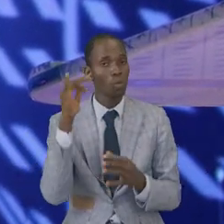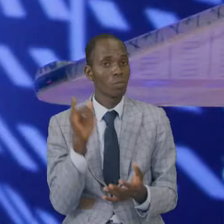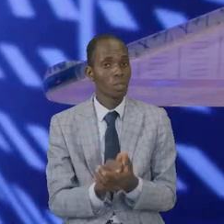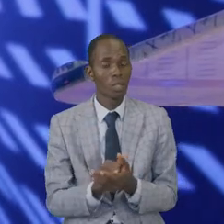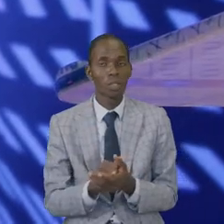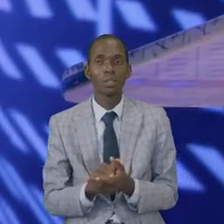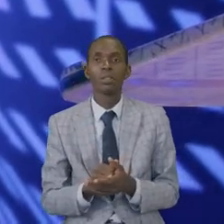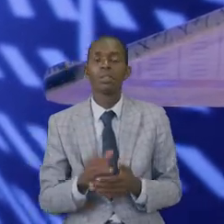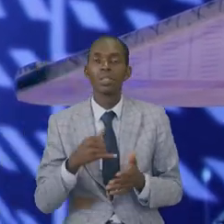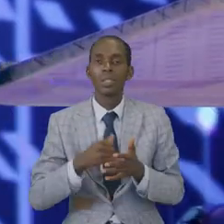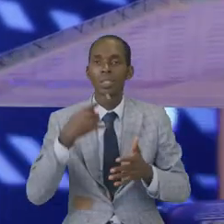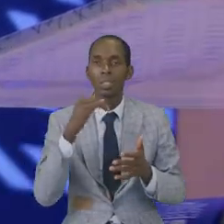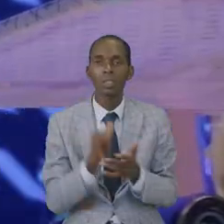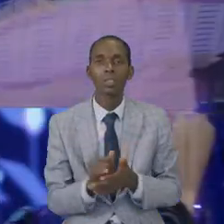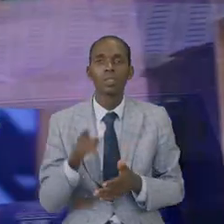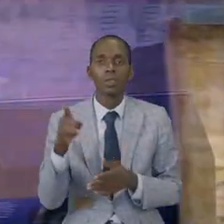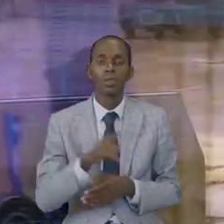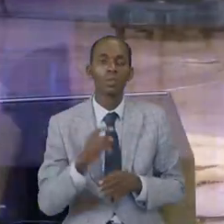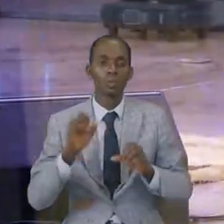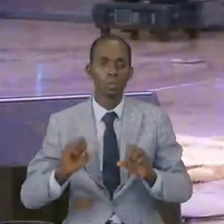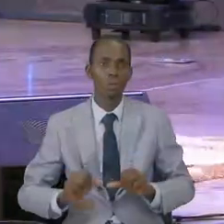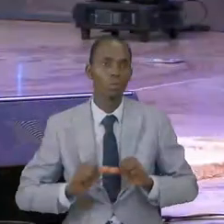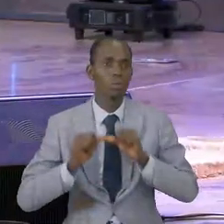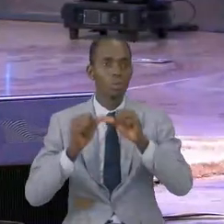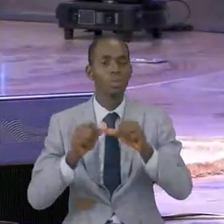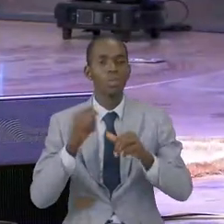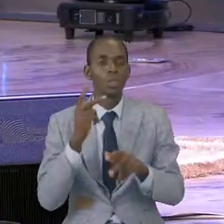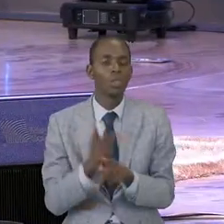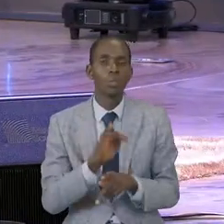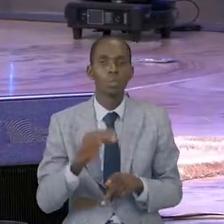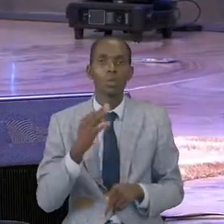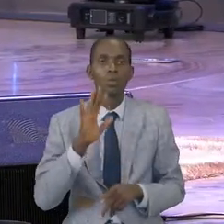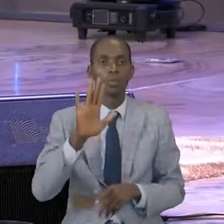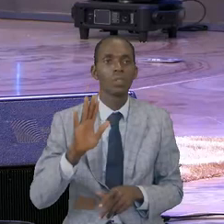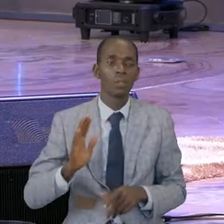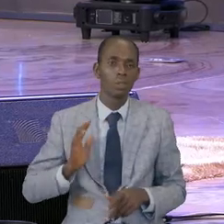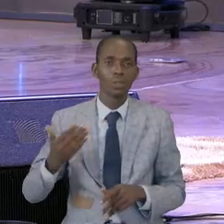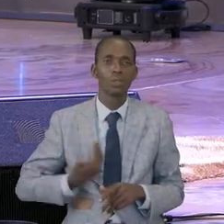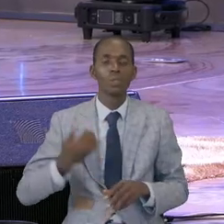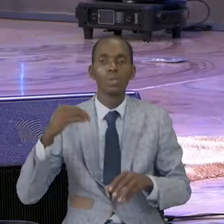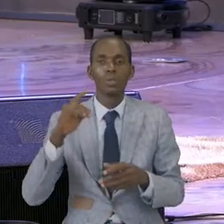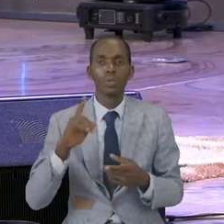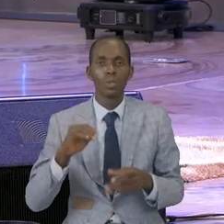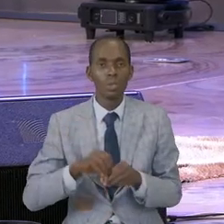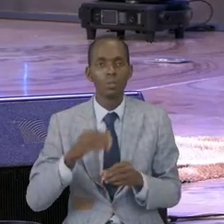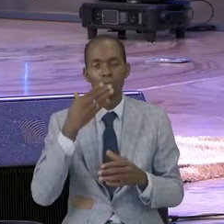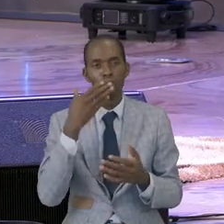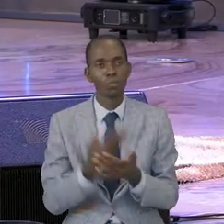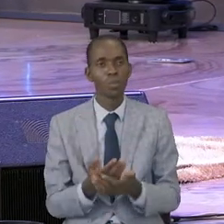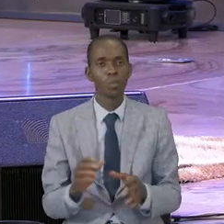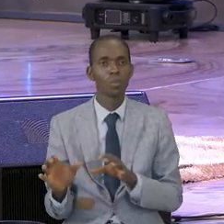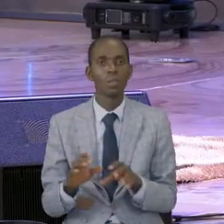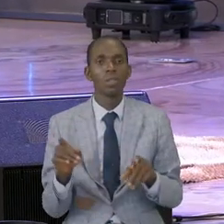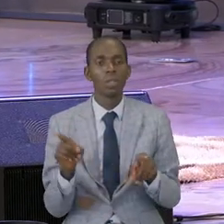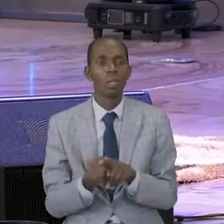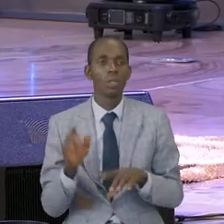that. It says you commit the keeping of your soul in well-doing as